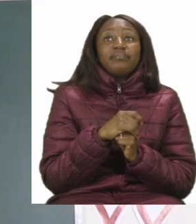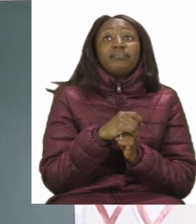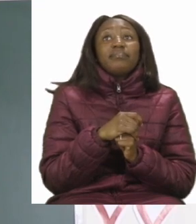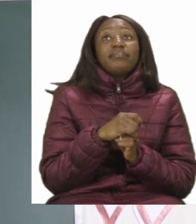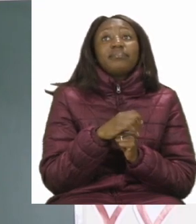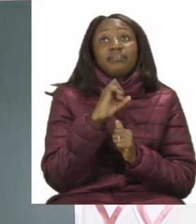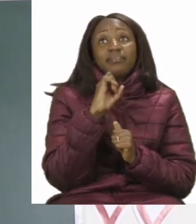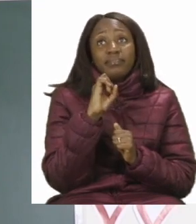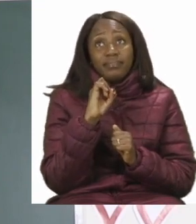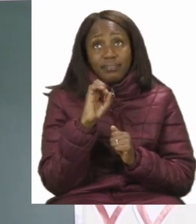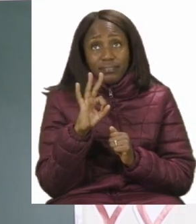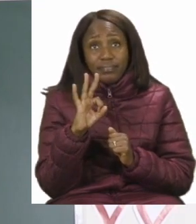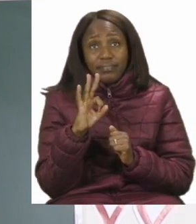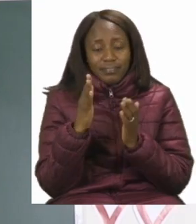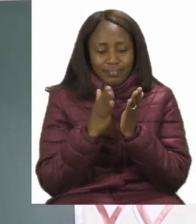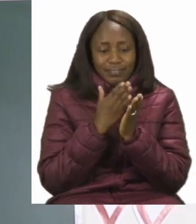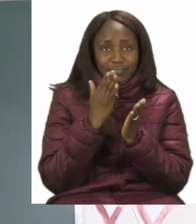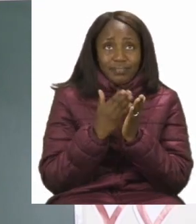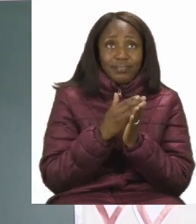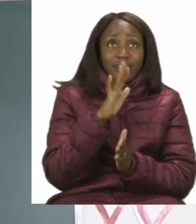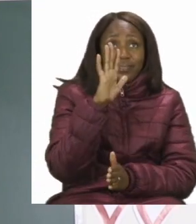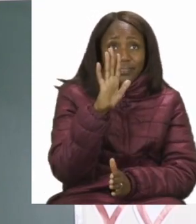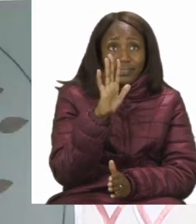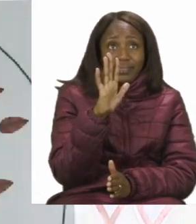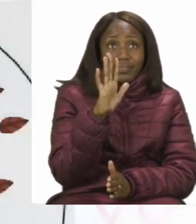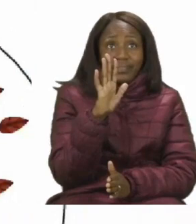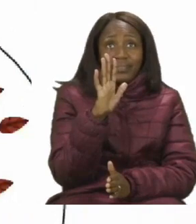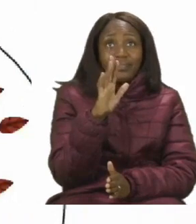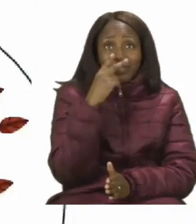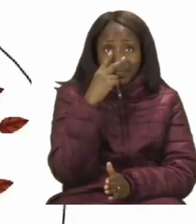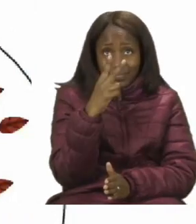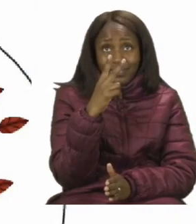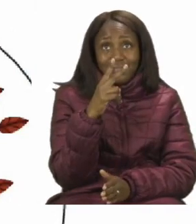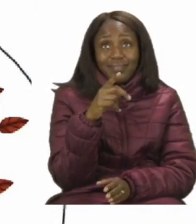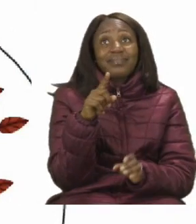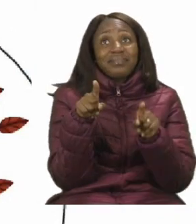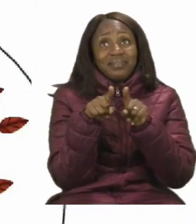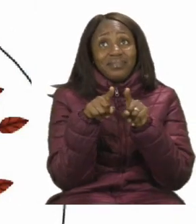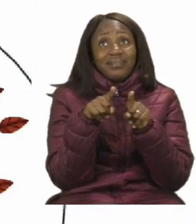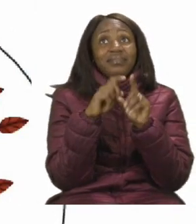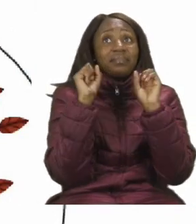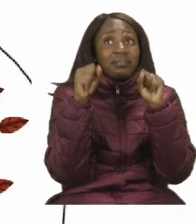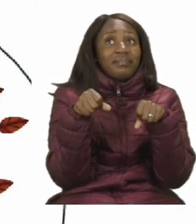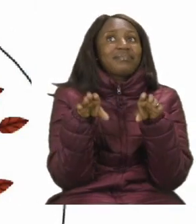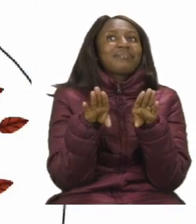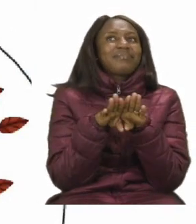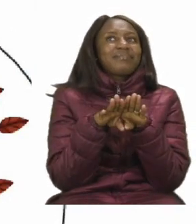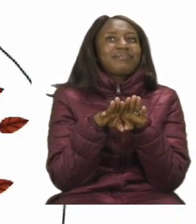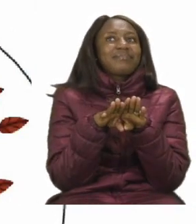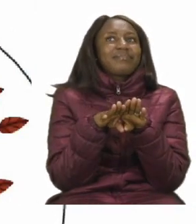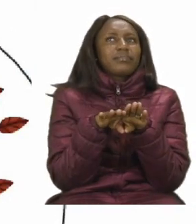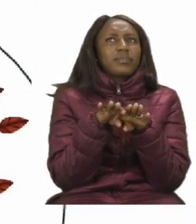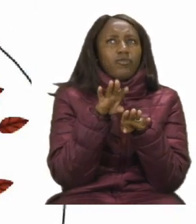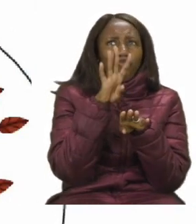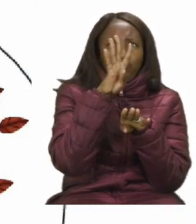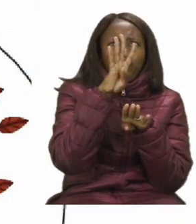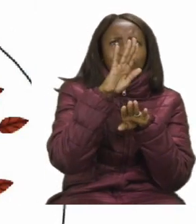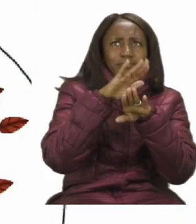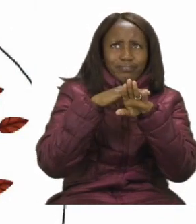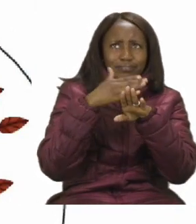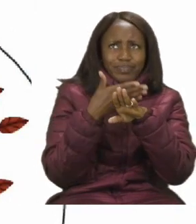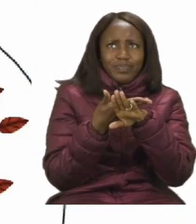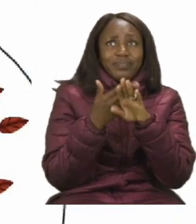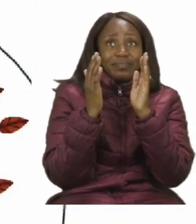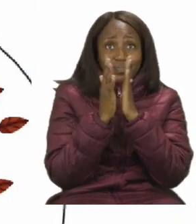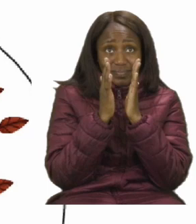go back to page 5 in your booklets, you will see that you have many other examples, right?